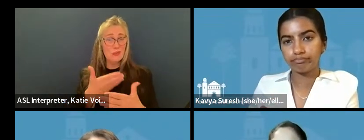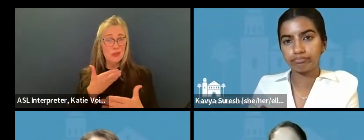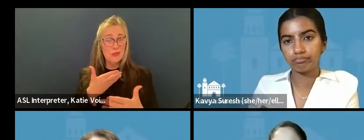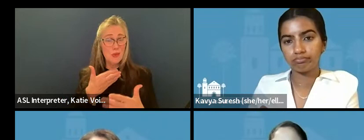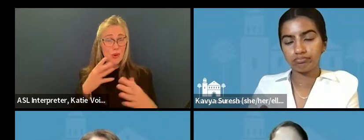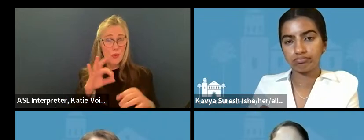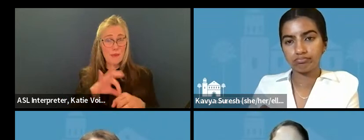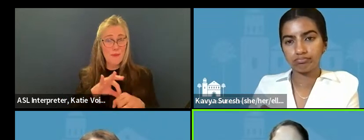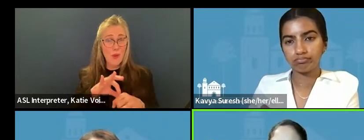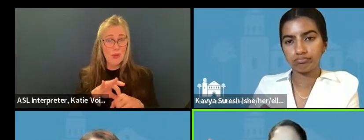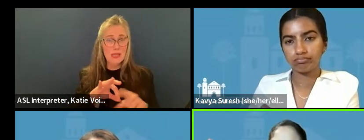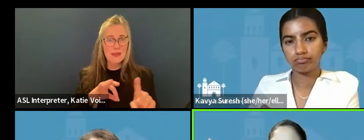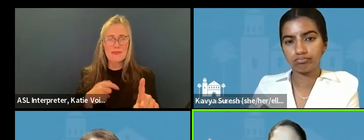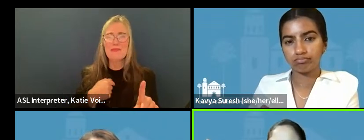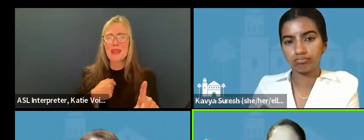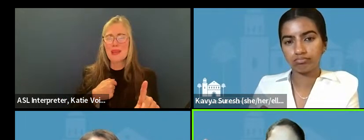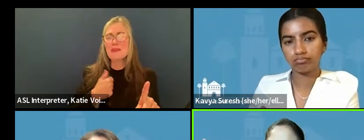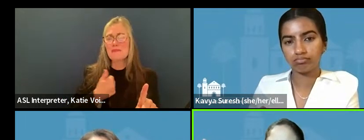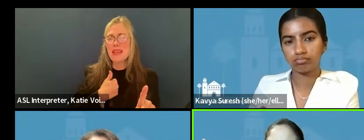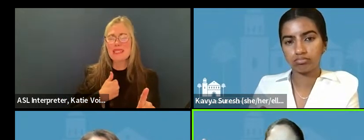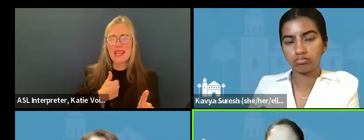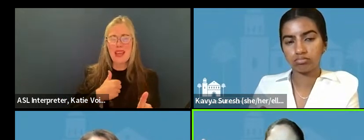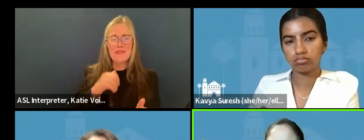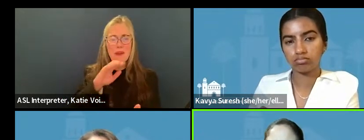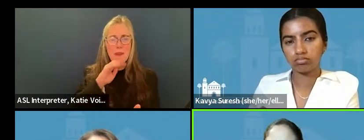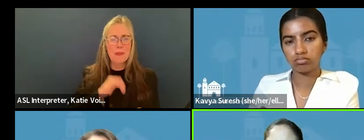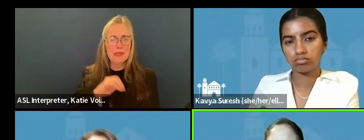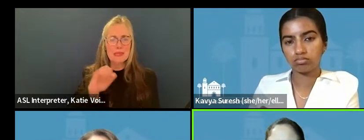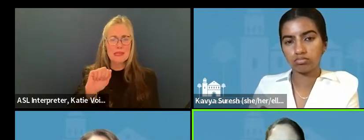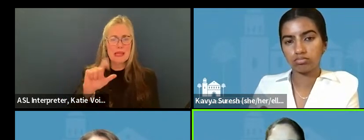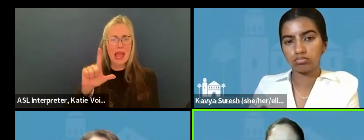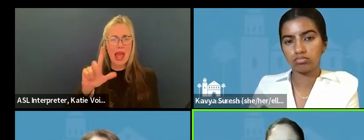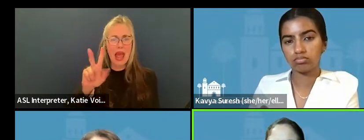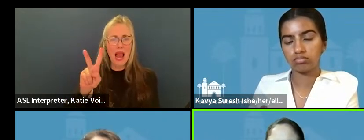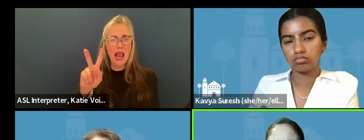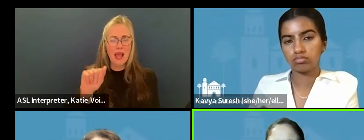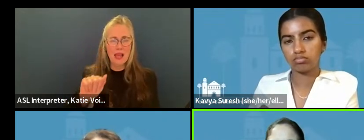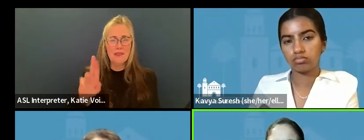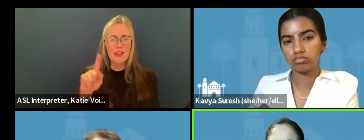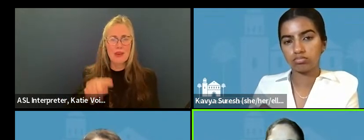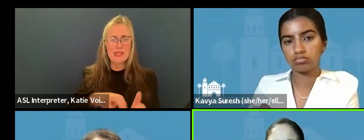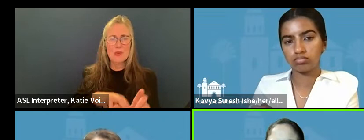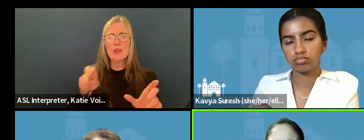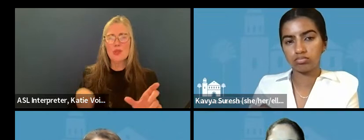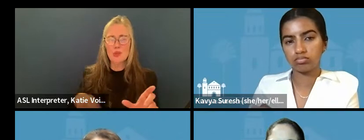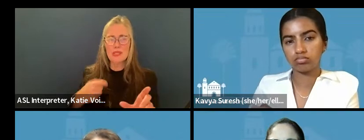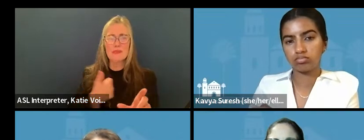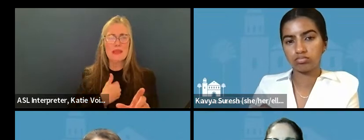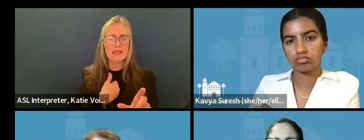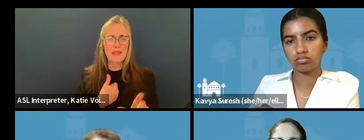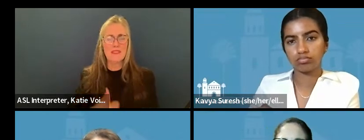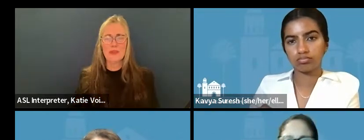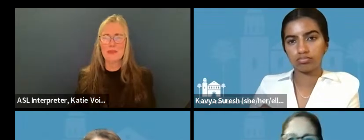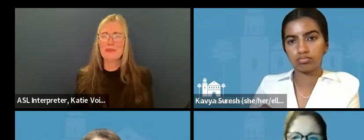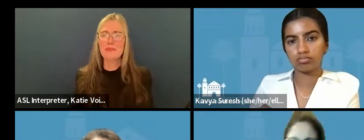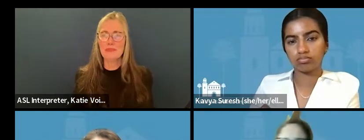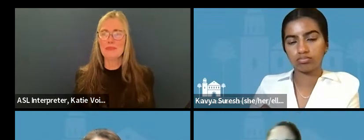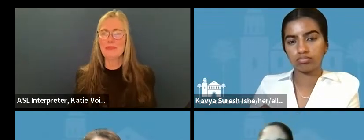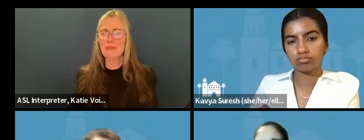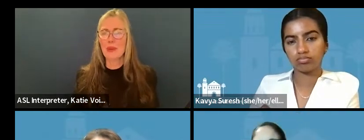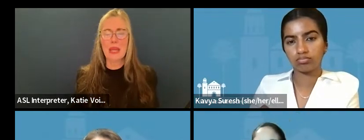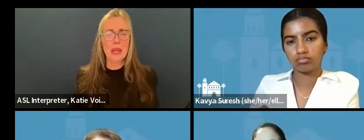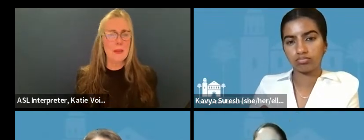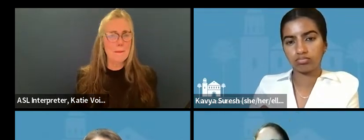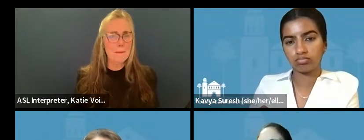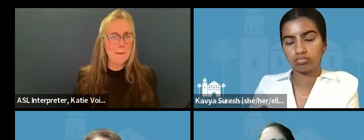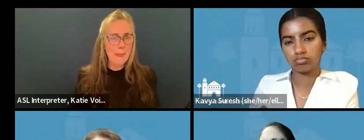Ms. Alvarez? I'd like to recuse myself from this item. Okay. All right. Ms. Munoz,